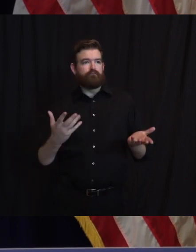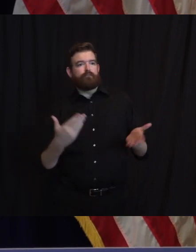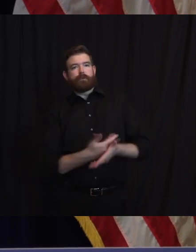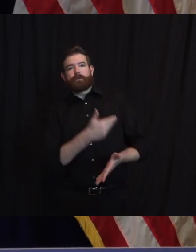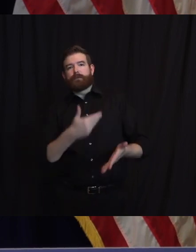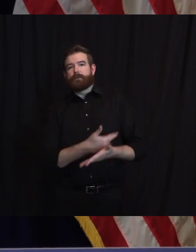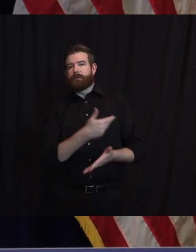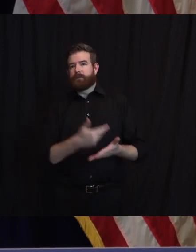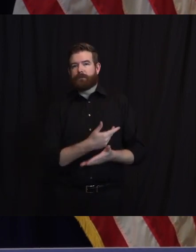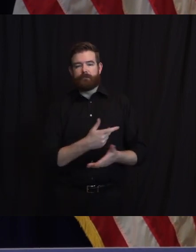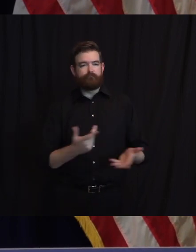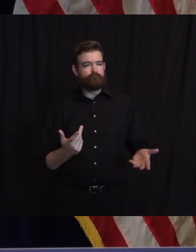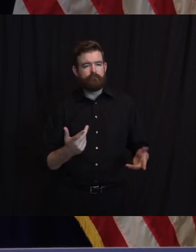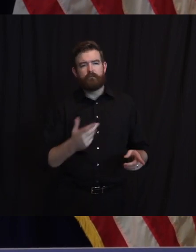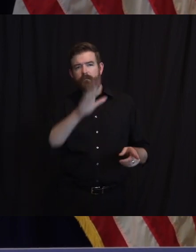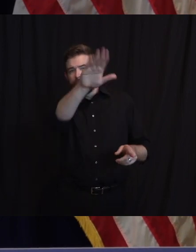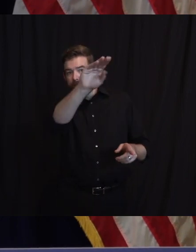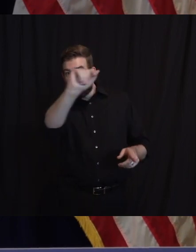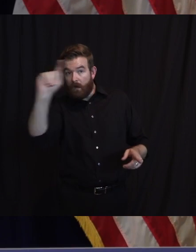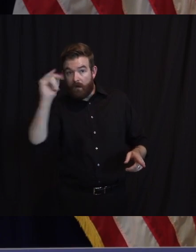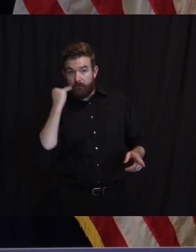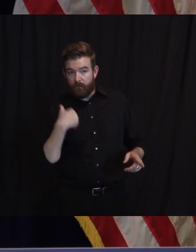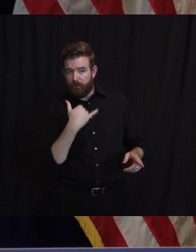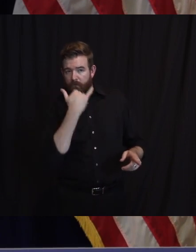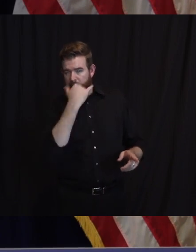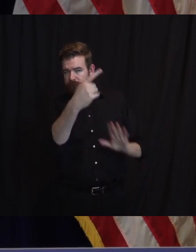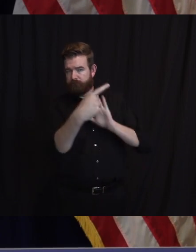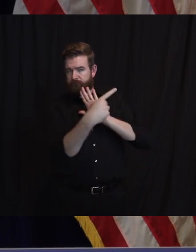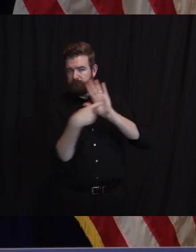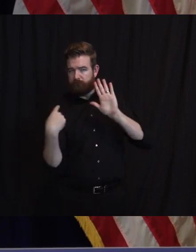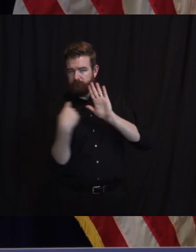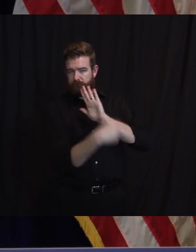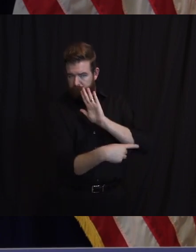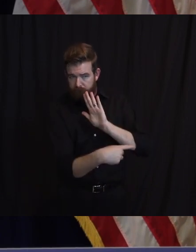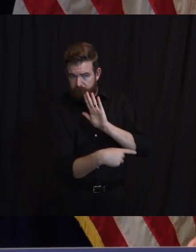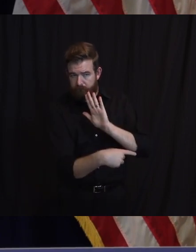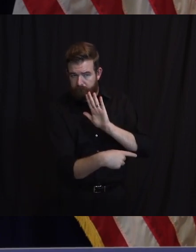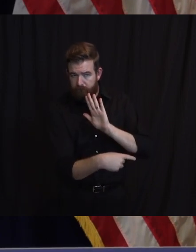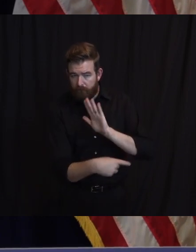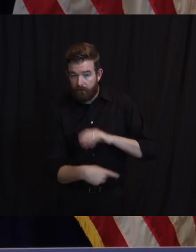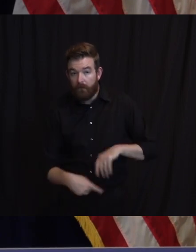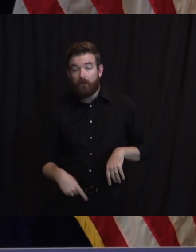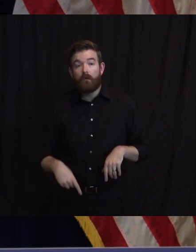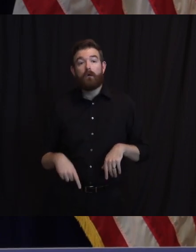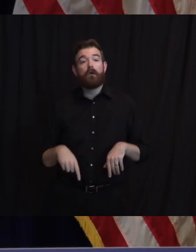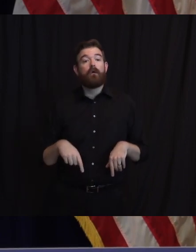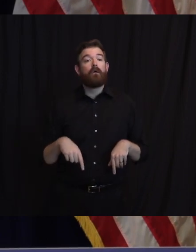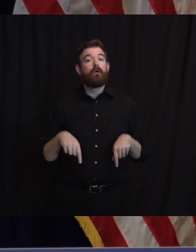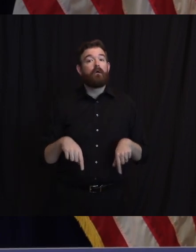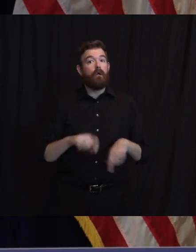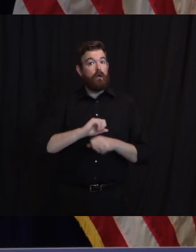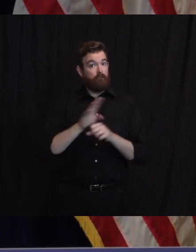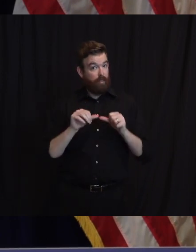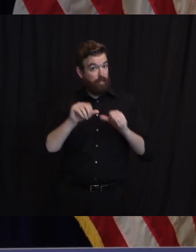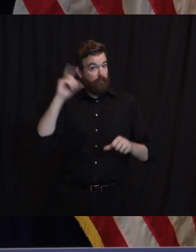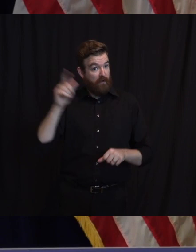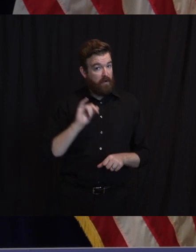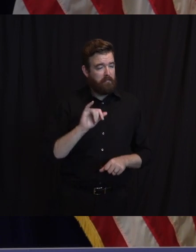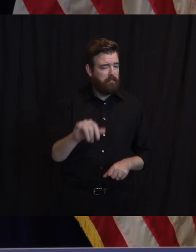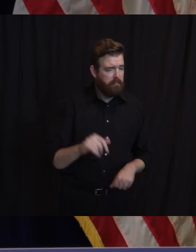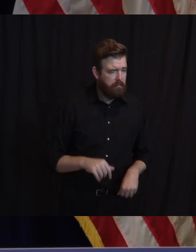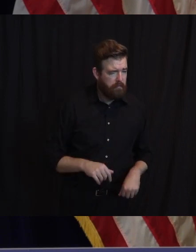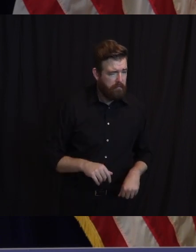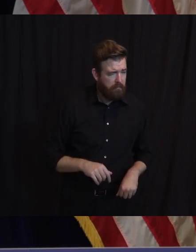here, is we roll, please God, this is not in our midst forever and always, right? So this, we hope there's an end to this at some